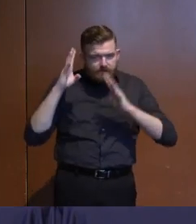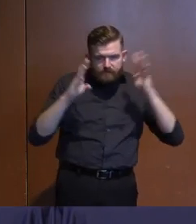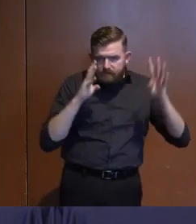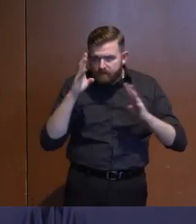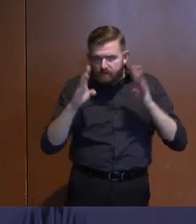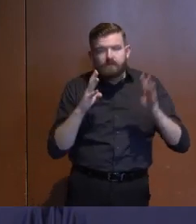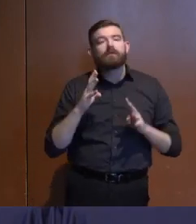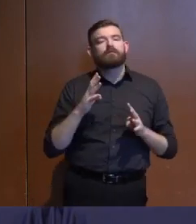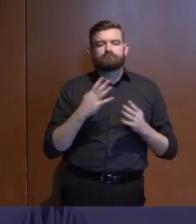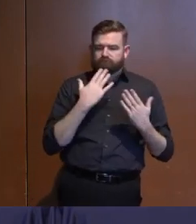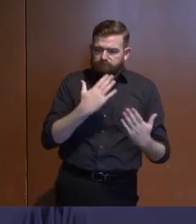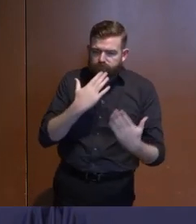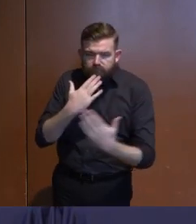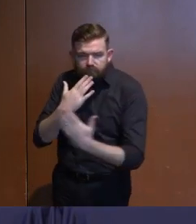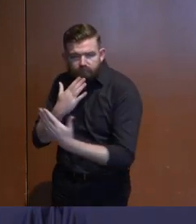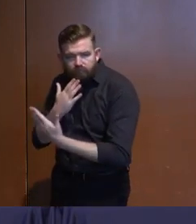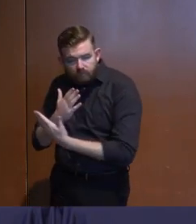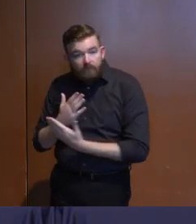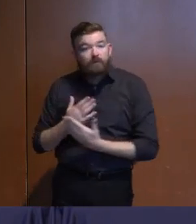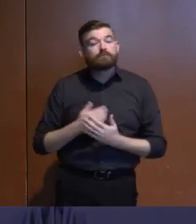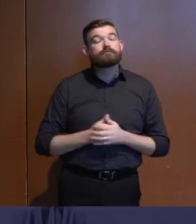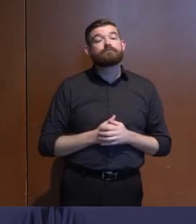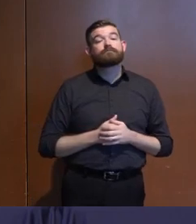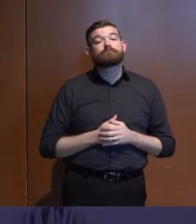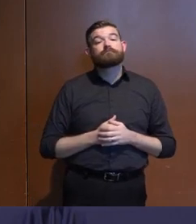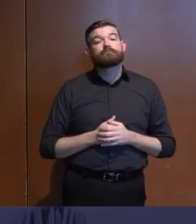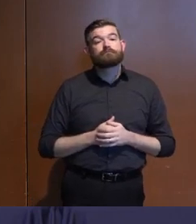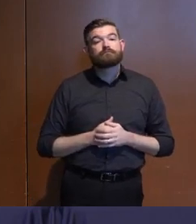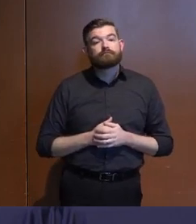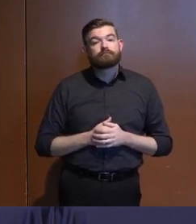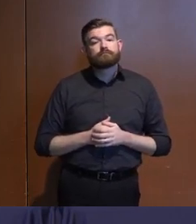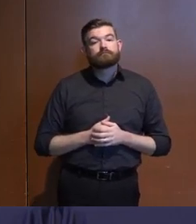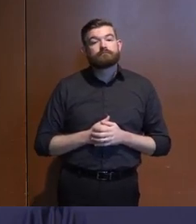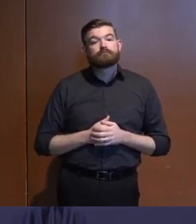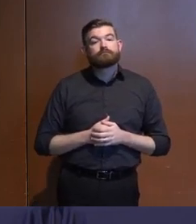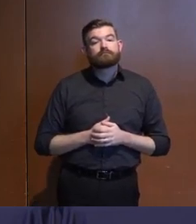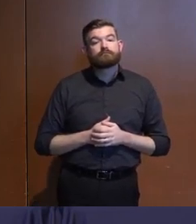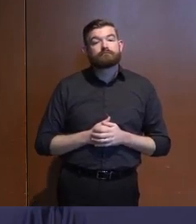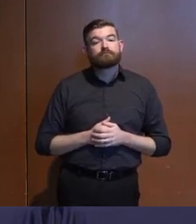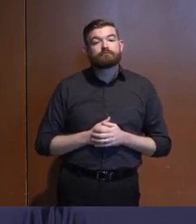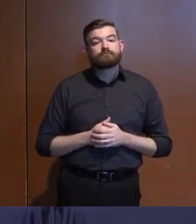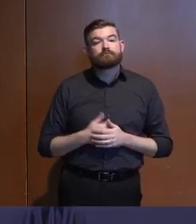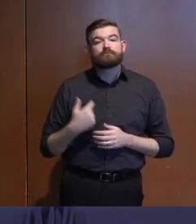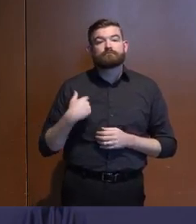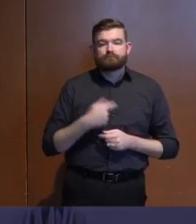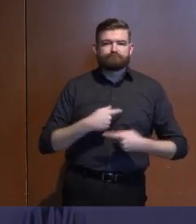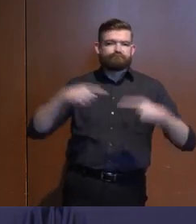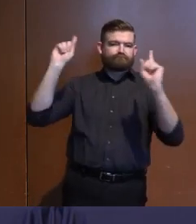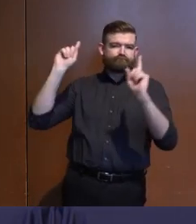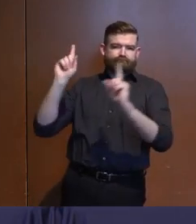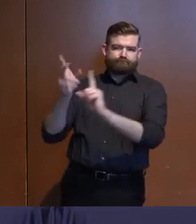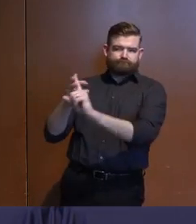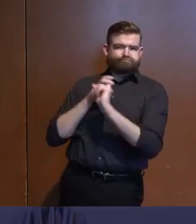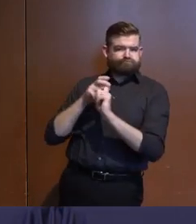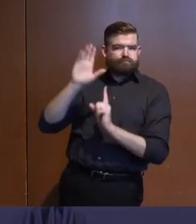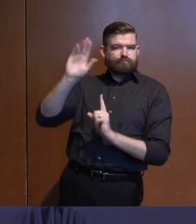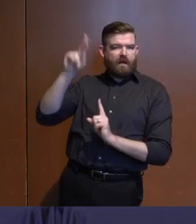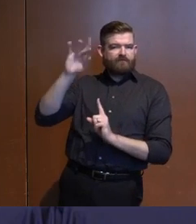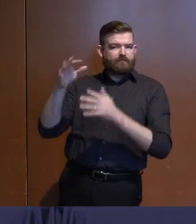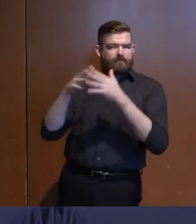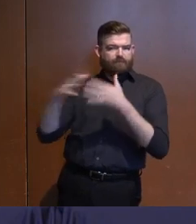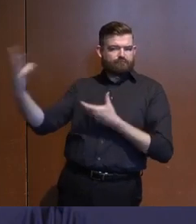as I mentioned a minute ago, that we were able to bring Bank of America on board with our plan. And again, I think we are the first state in America to